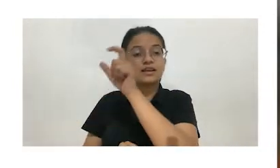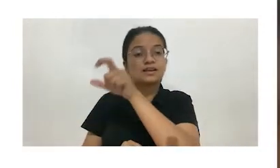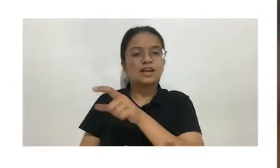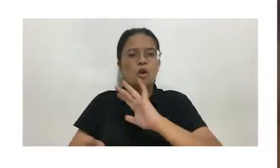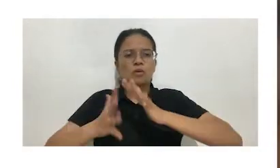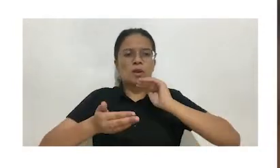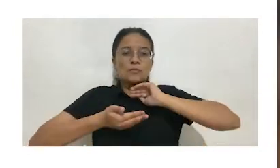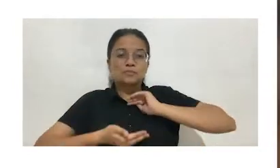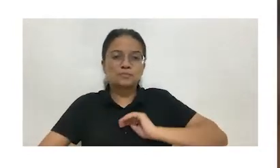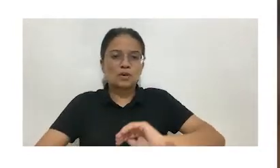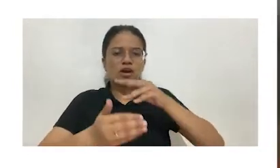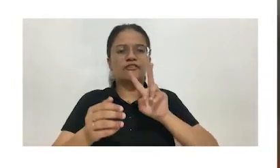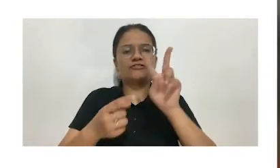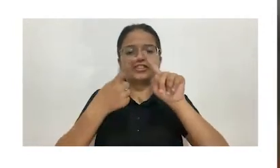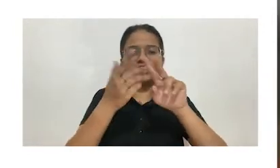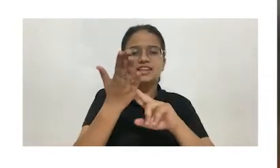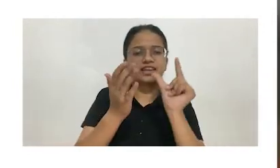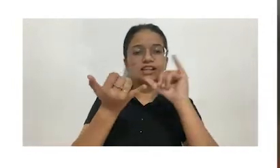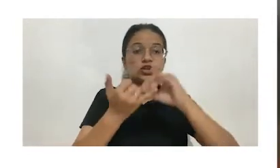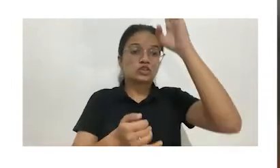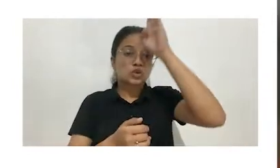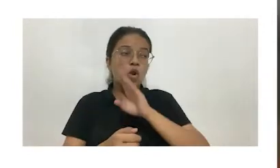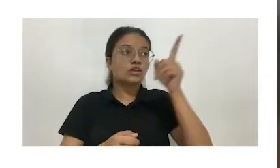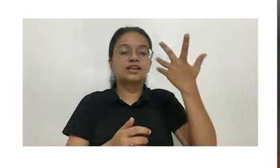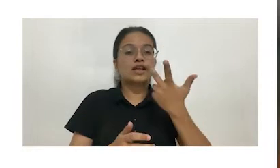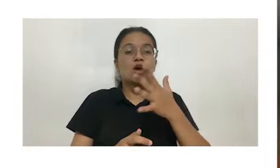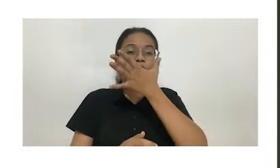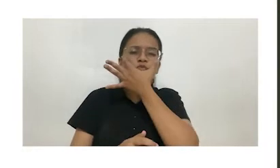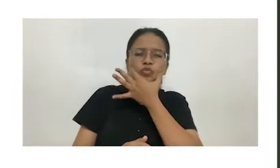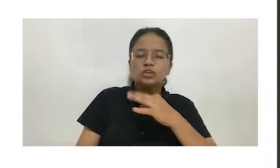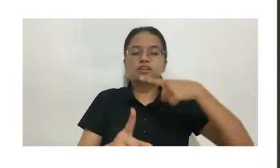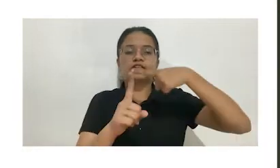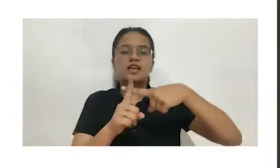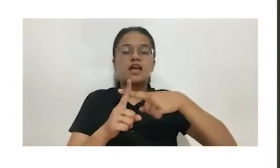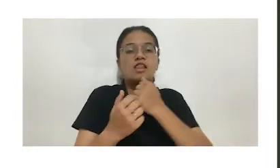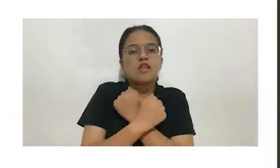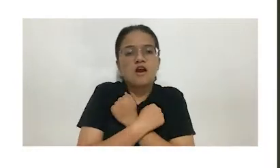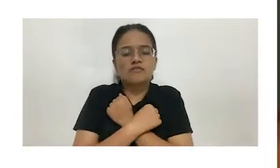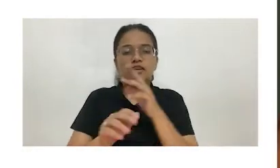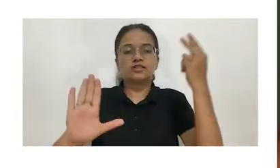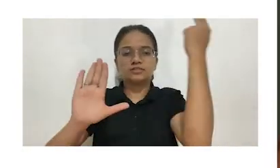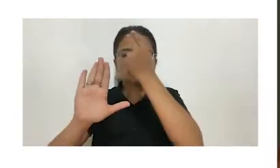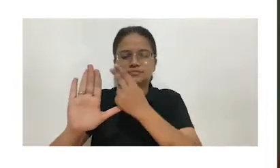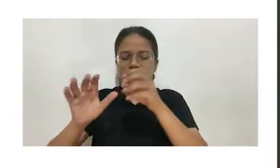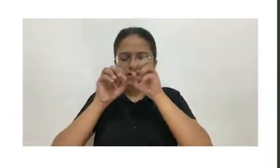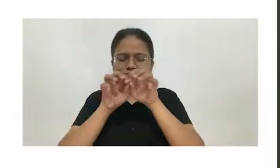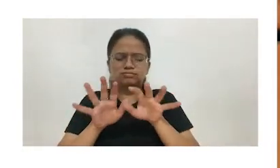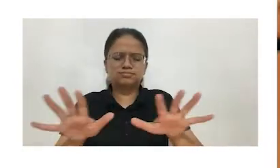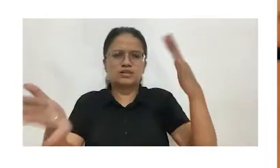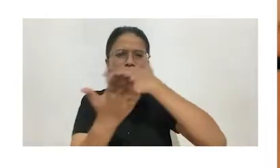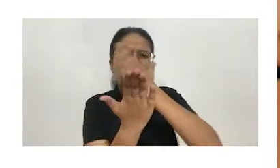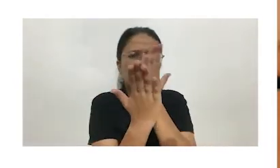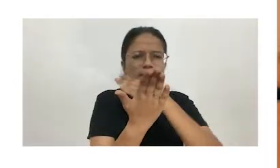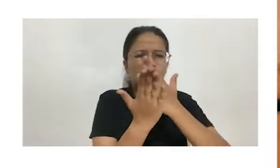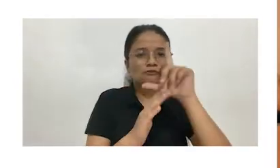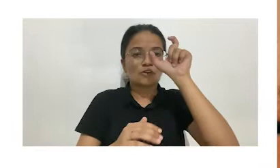Botticelli, which shows the birth of Venus. Venus, who was the goddess of beauty and love. What she does is she just deconstructs the whole picture and it's broken up